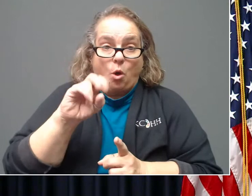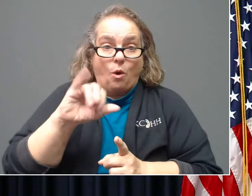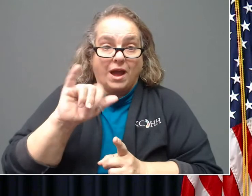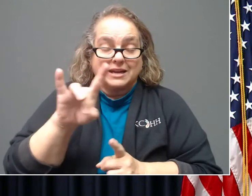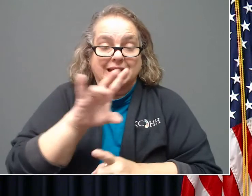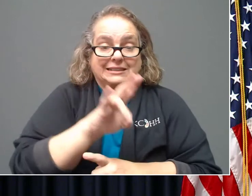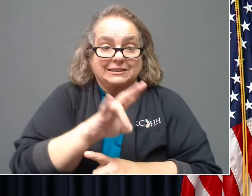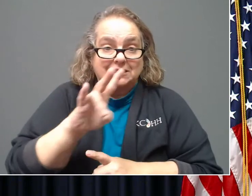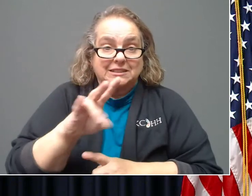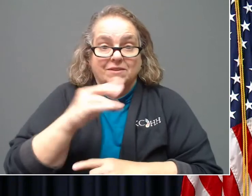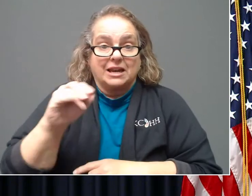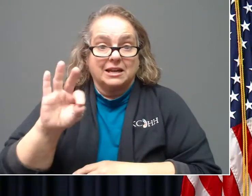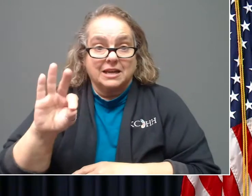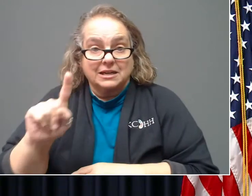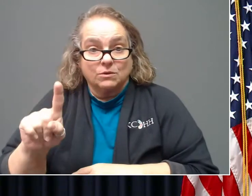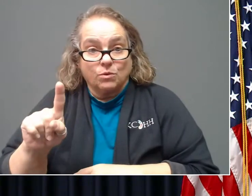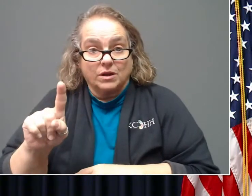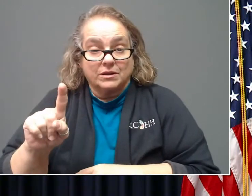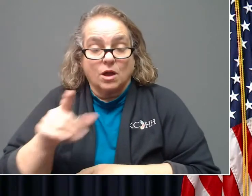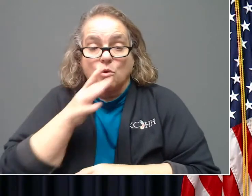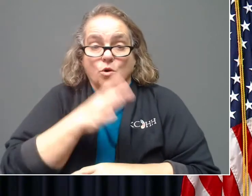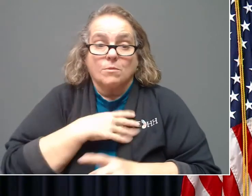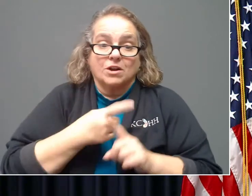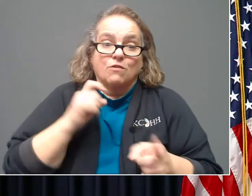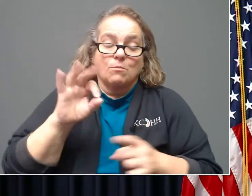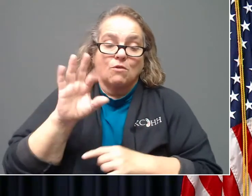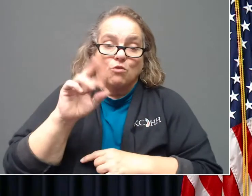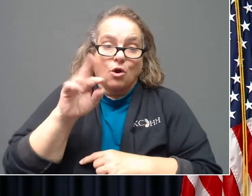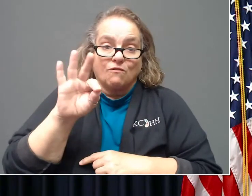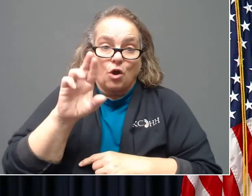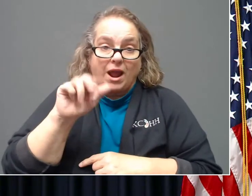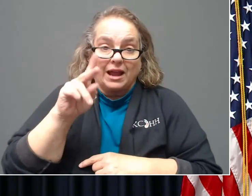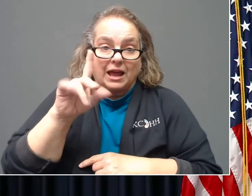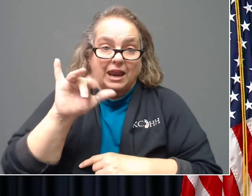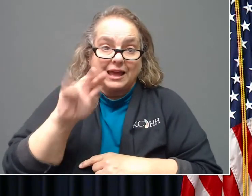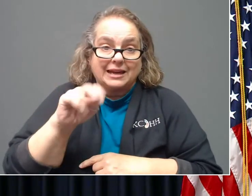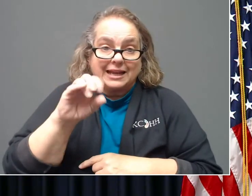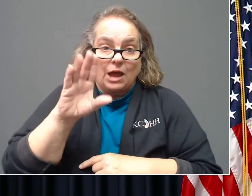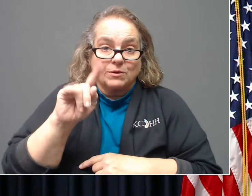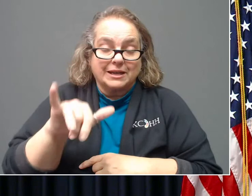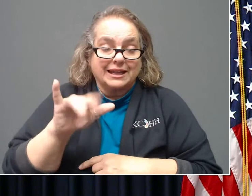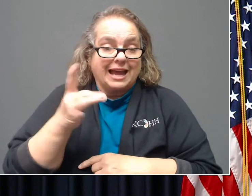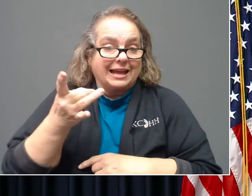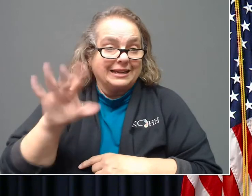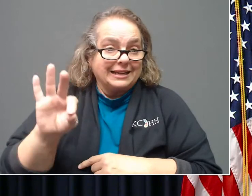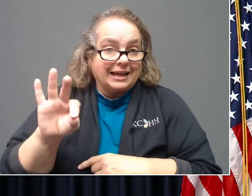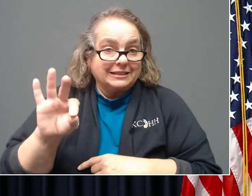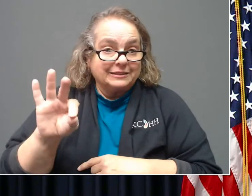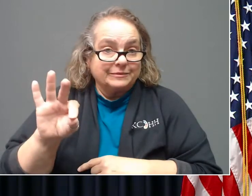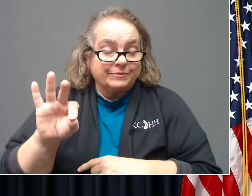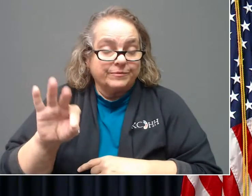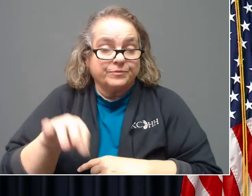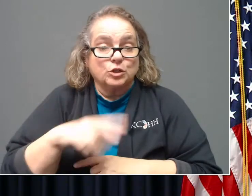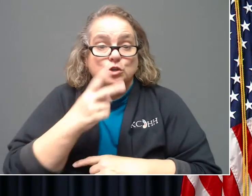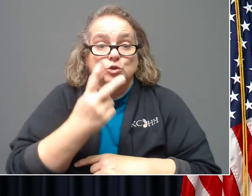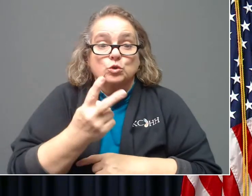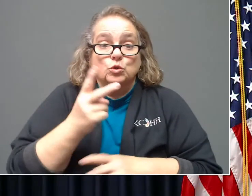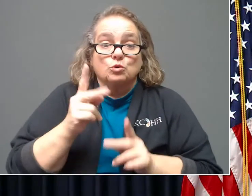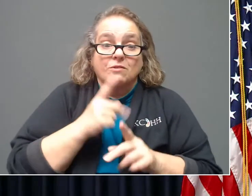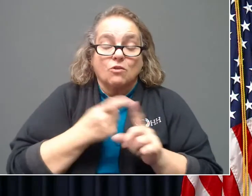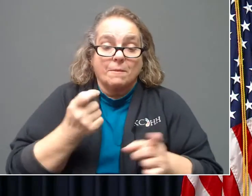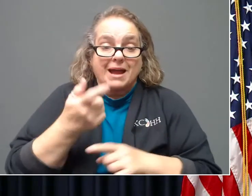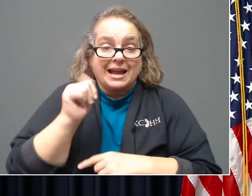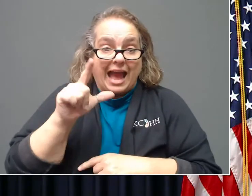and 91. A woman from Franklin County, age 89. 2 individuals from Gallatin